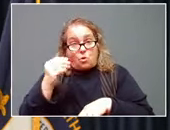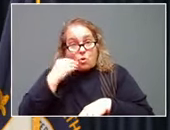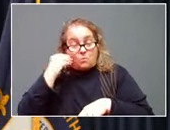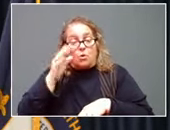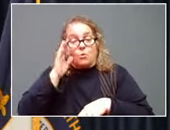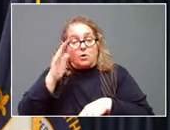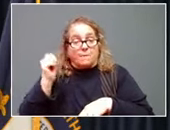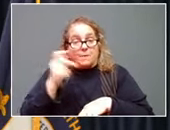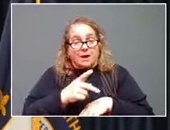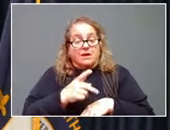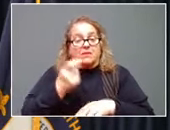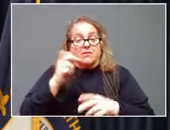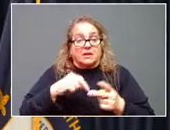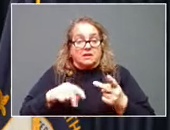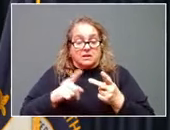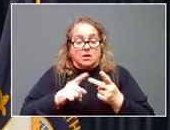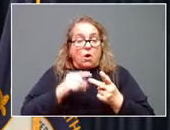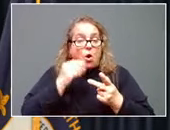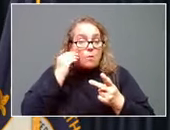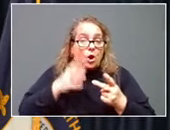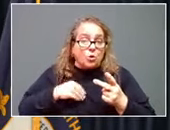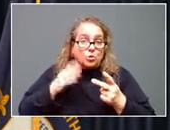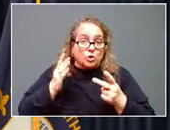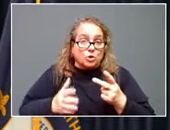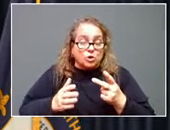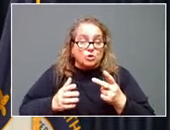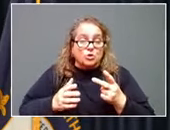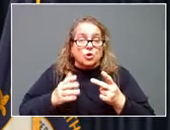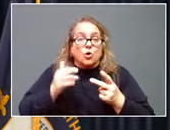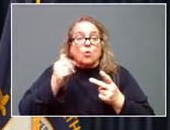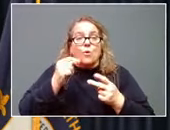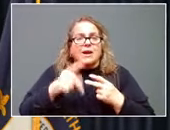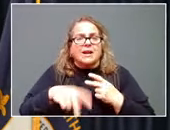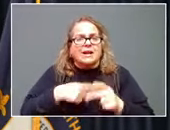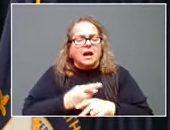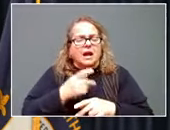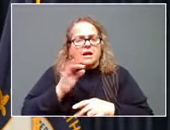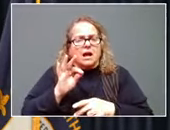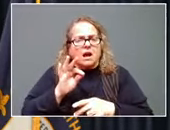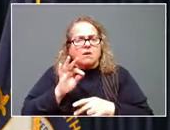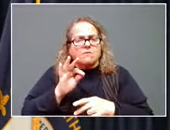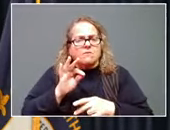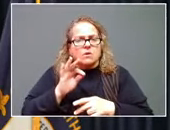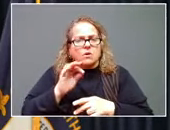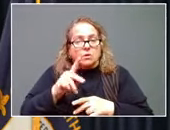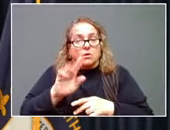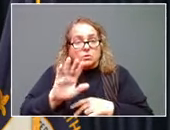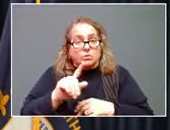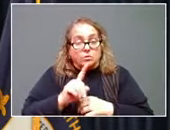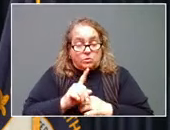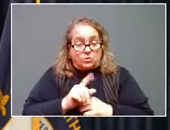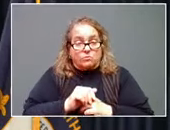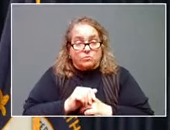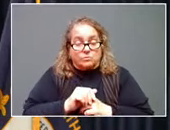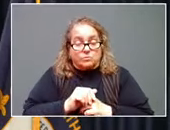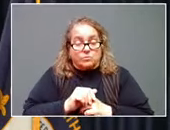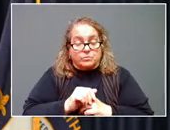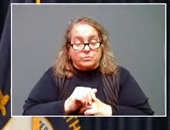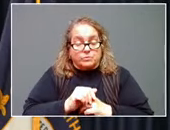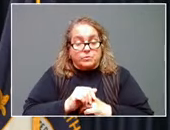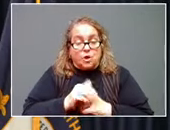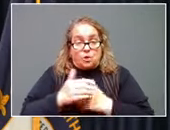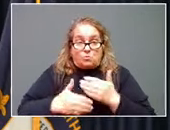$35K for homeowners. What kind of paperwork and proof do they need to have prepared to apply for this? Well, certainly the process. Can